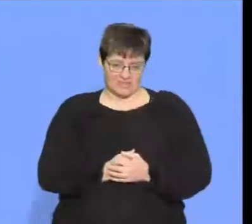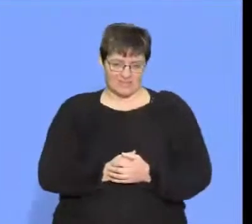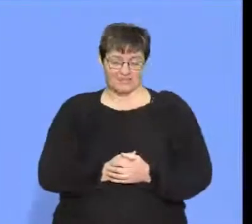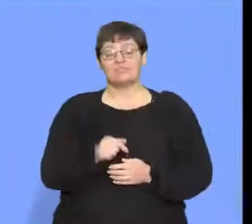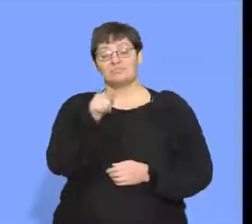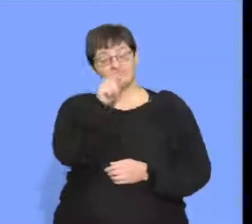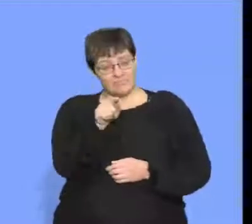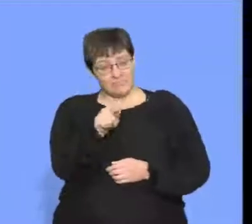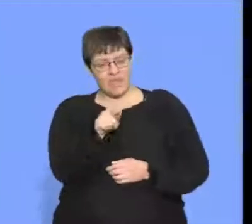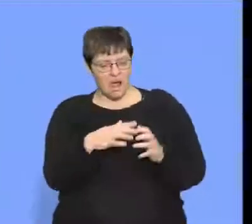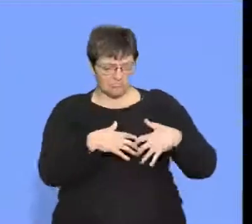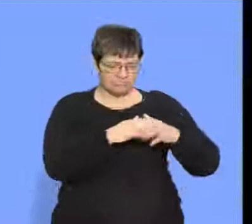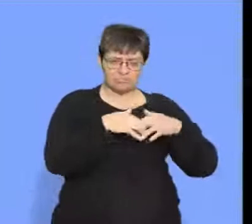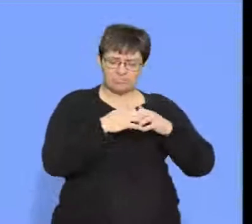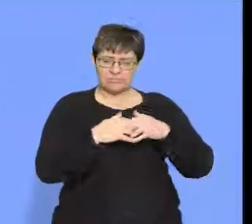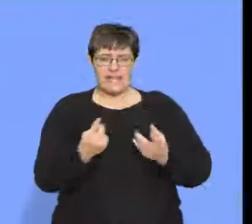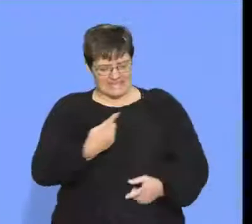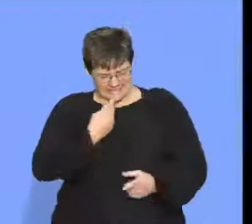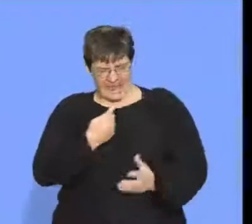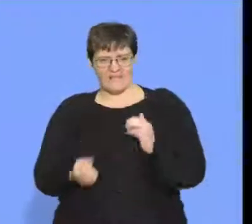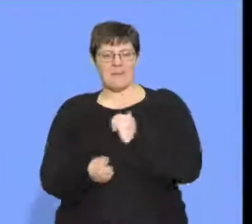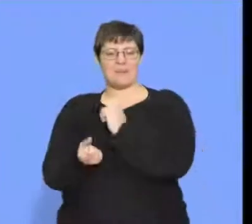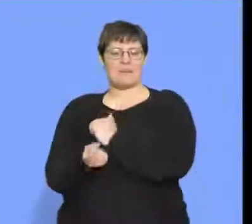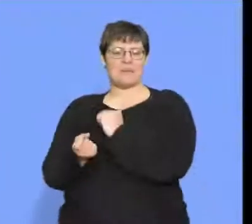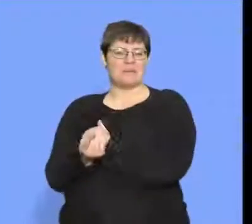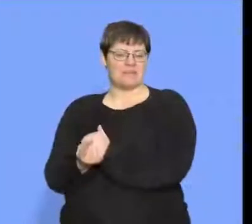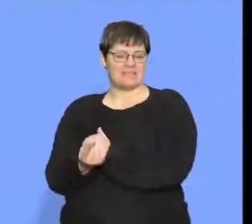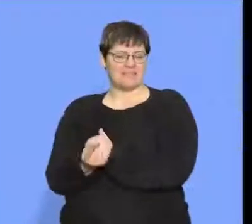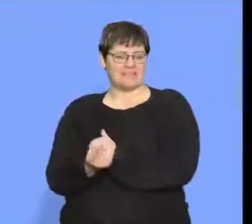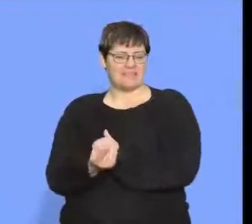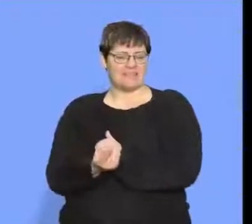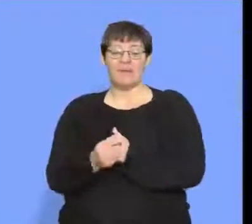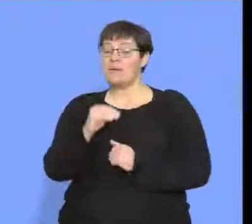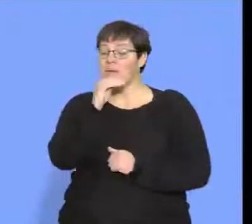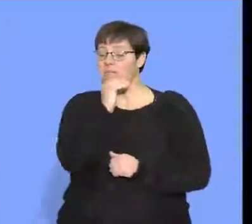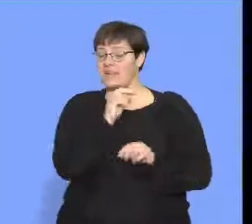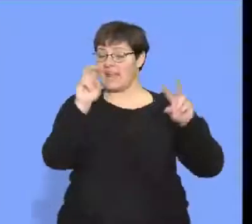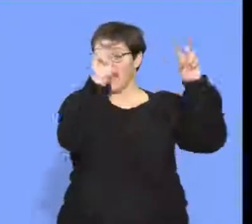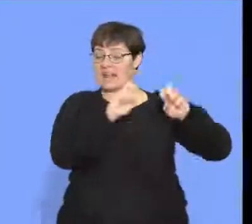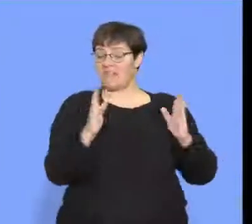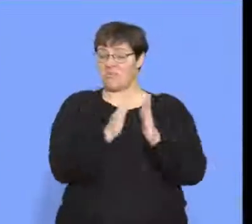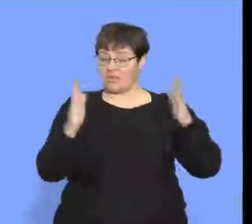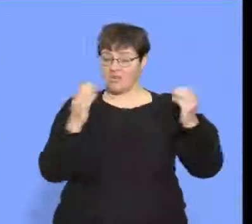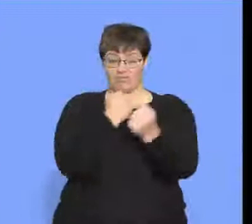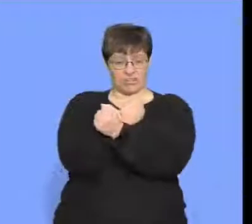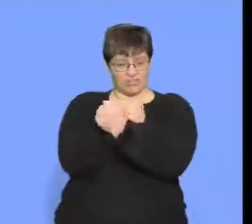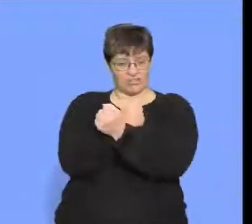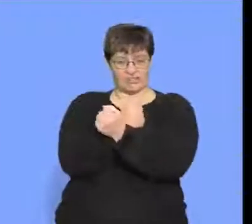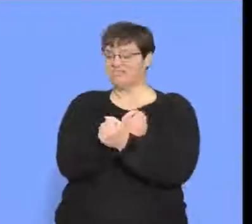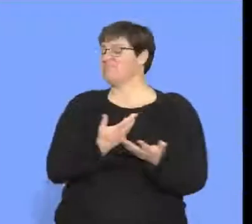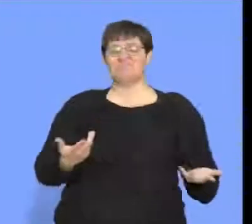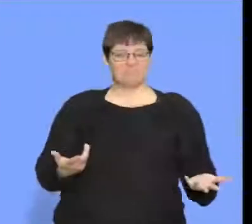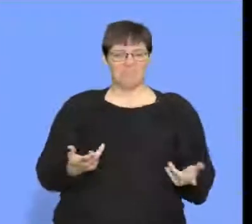This induction is self-propagating, which means that electromagnetic radiation